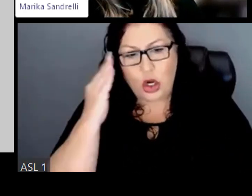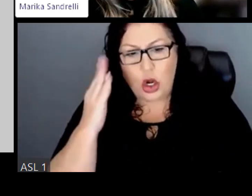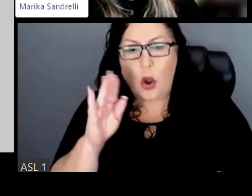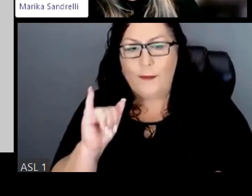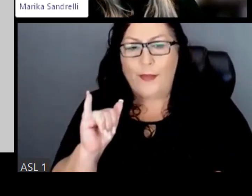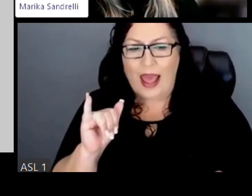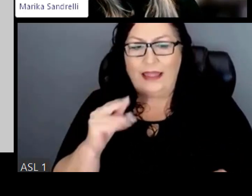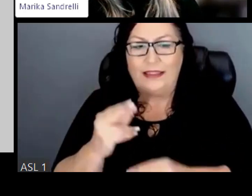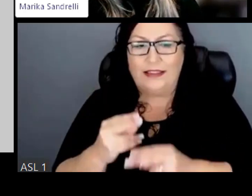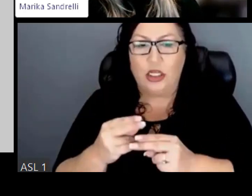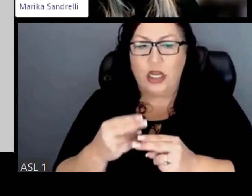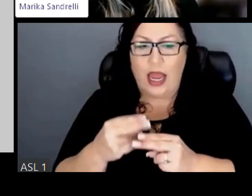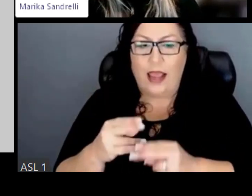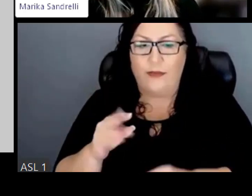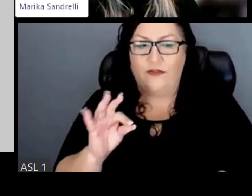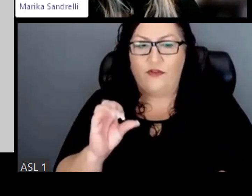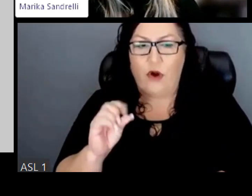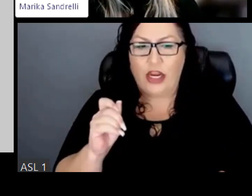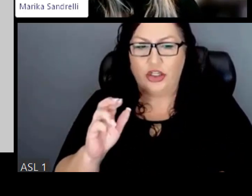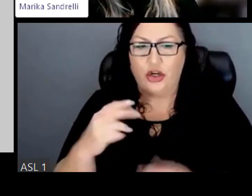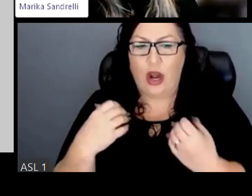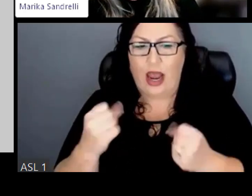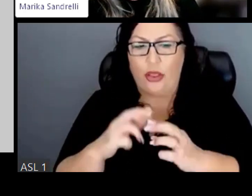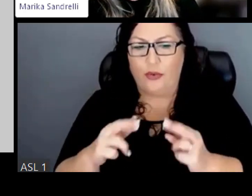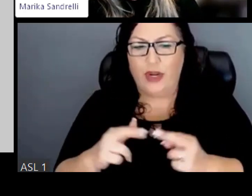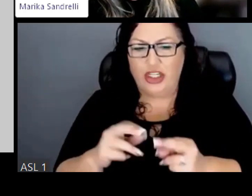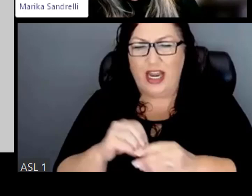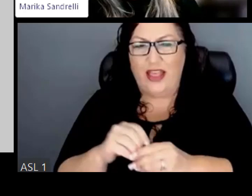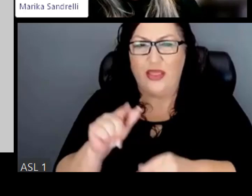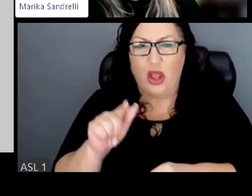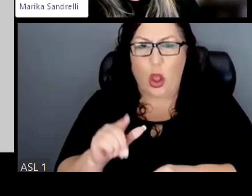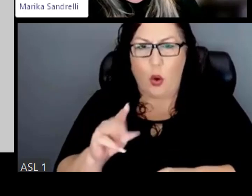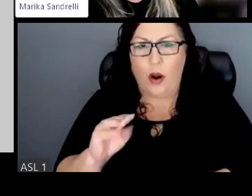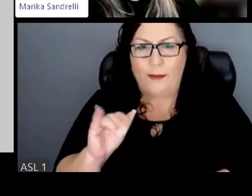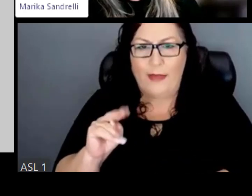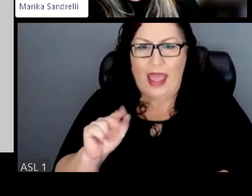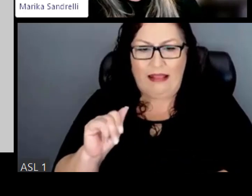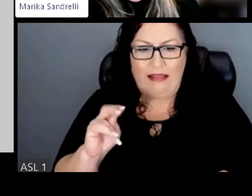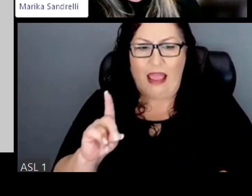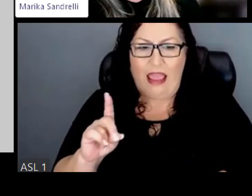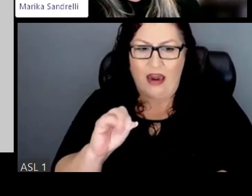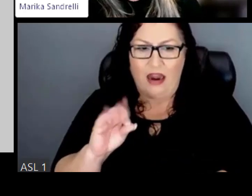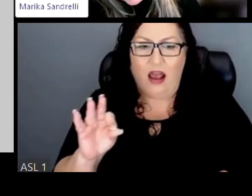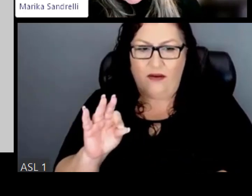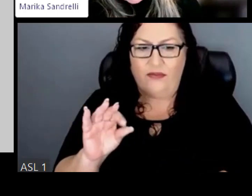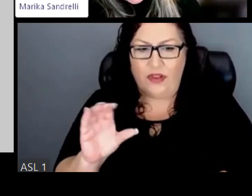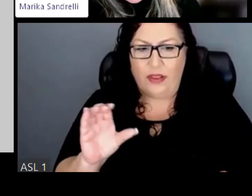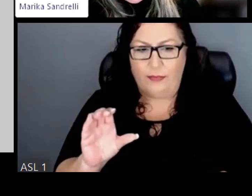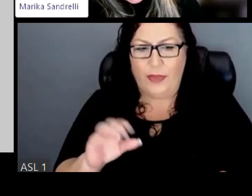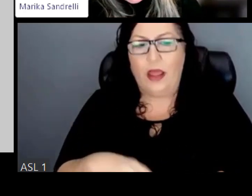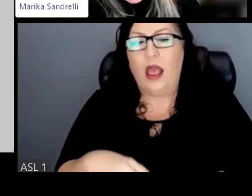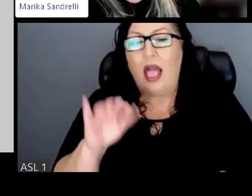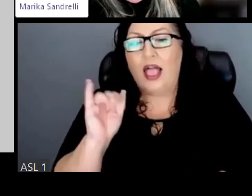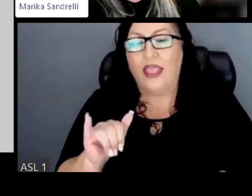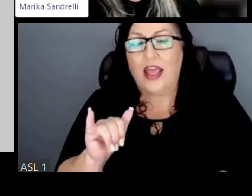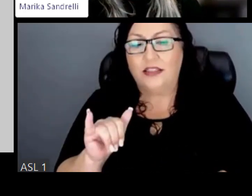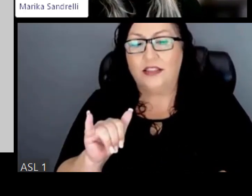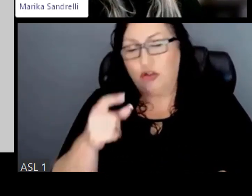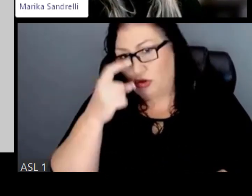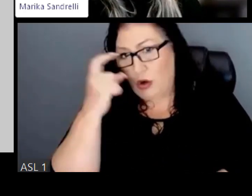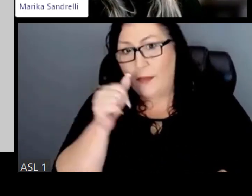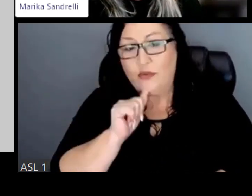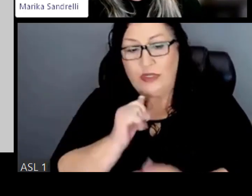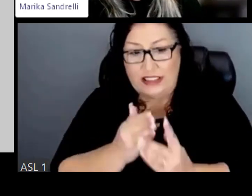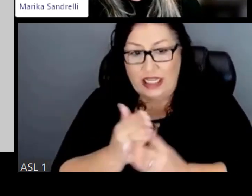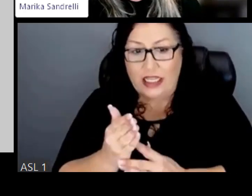by its colonial name of the Fraser Health region in the lower mainland of British Columbia. The Trauma and Resiliency Informed